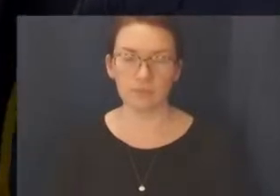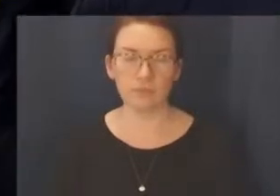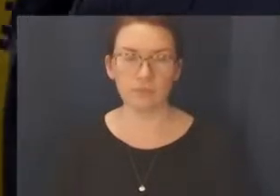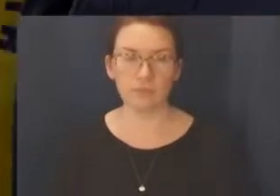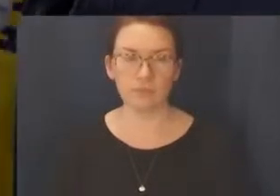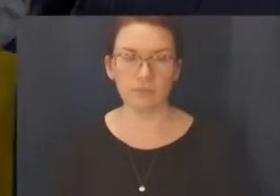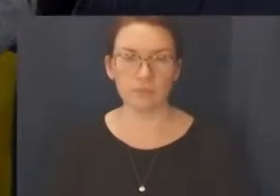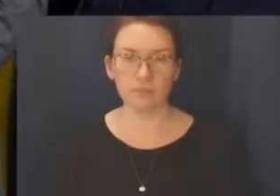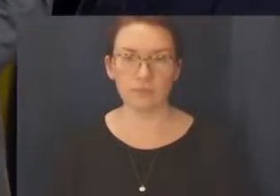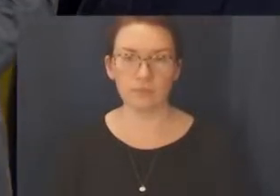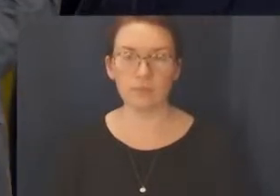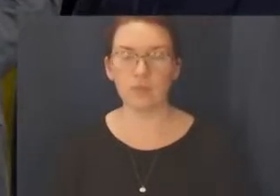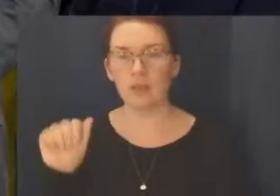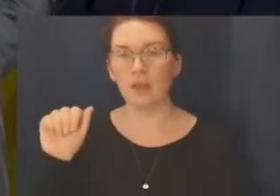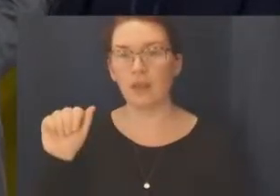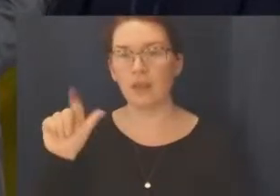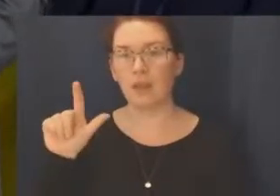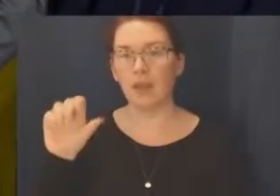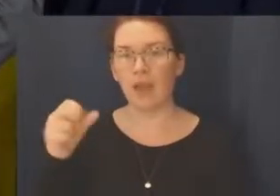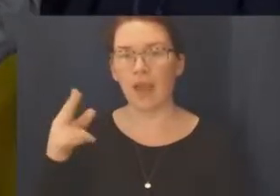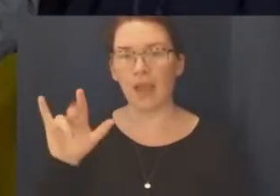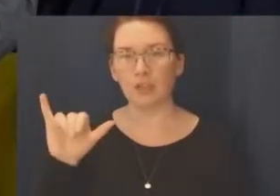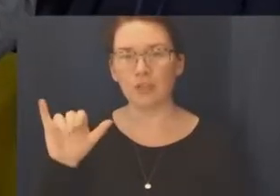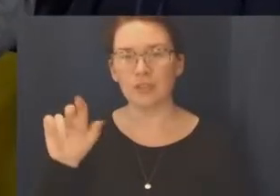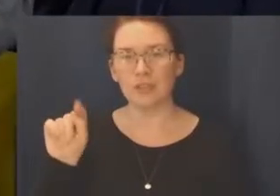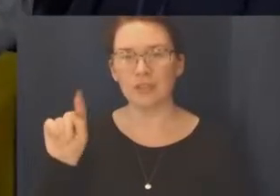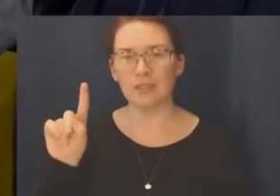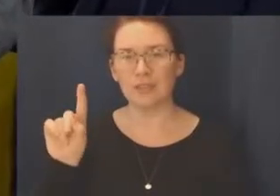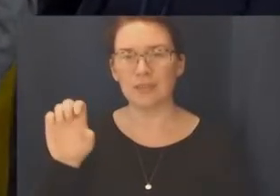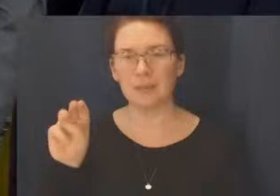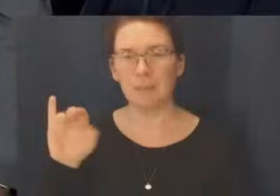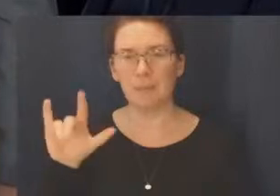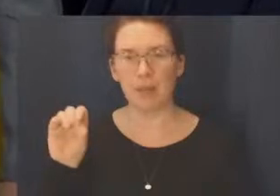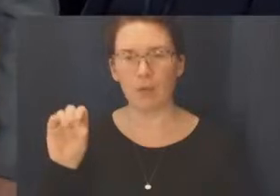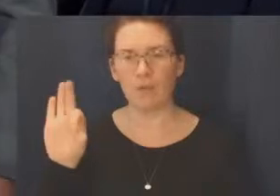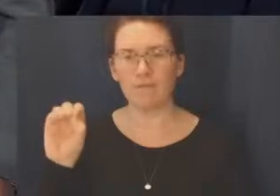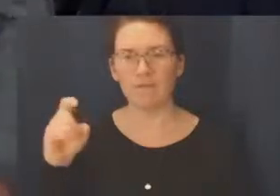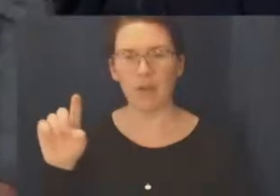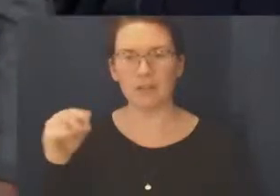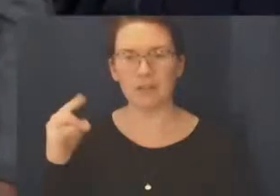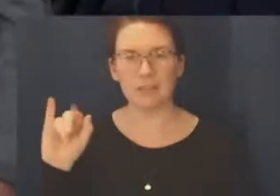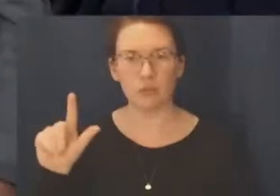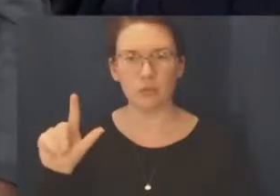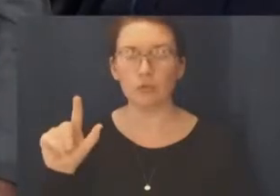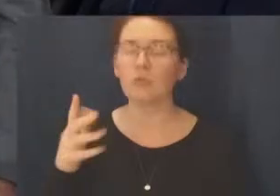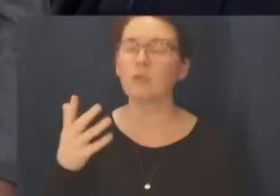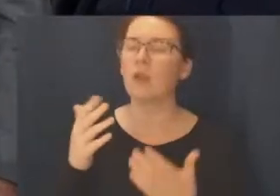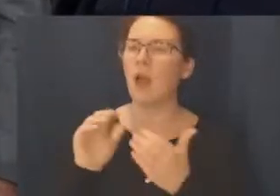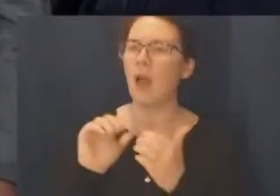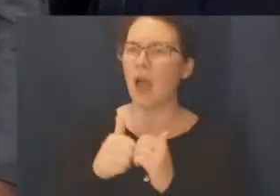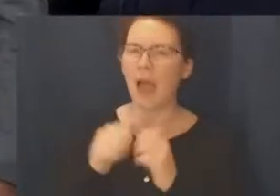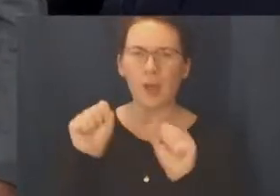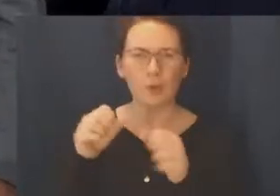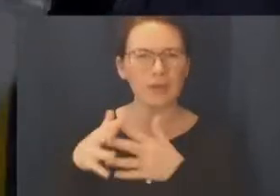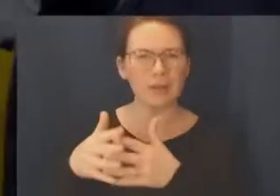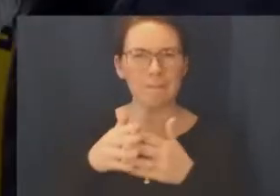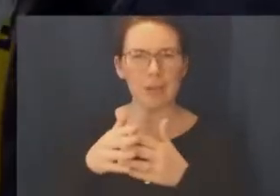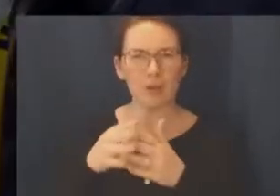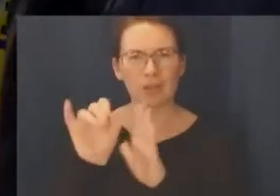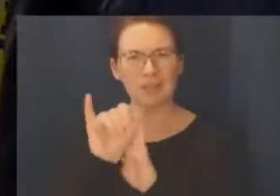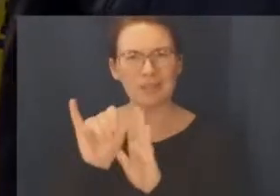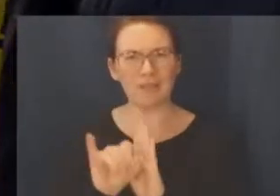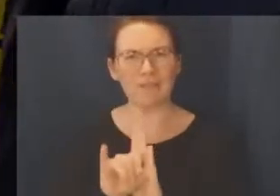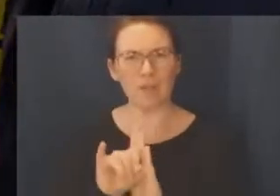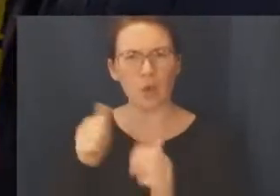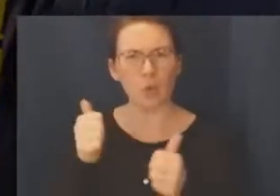Ashley DeMello with Fox News Digital. Will there be a way for Americans to identify products that are complying with this phase out?